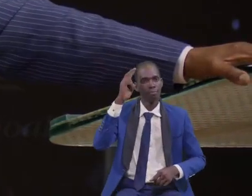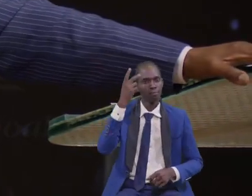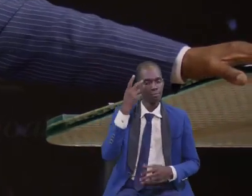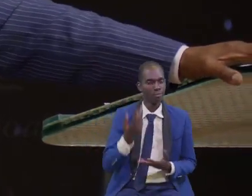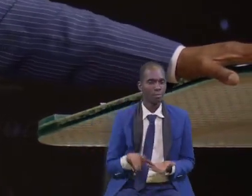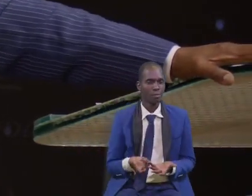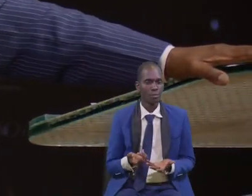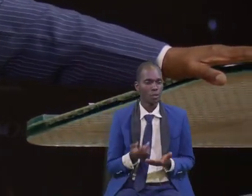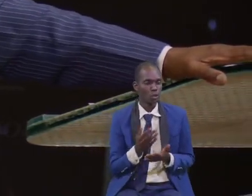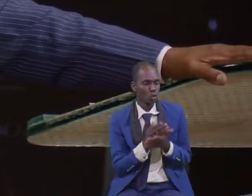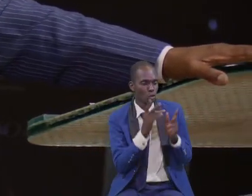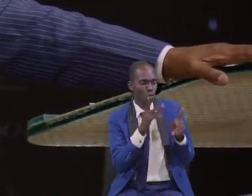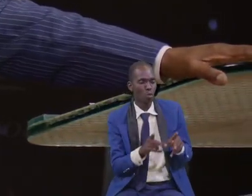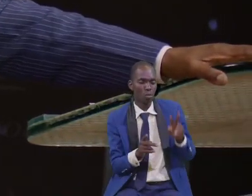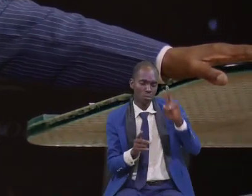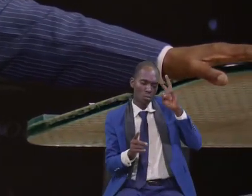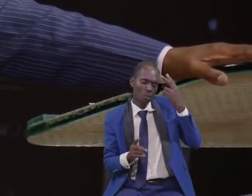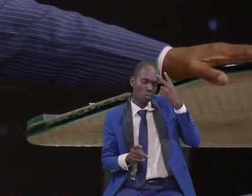misinterpretation. We suffer